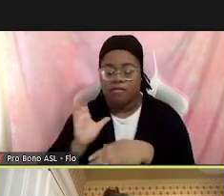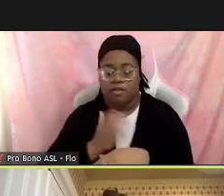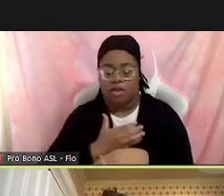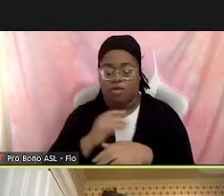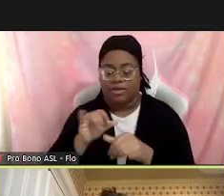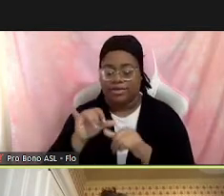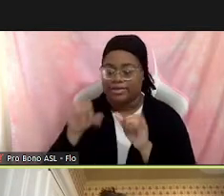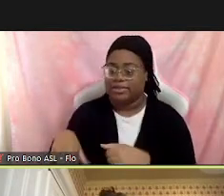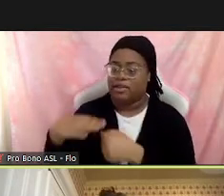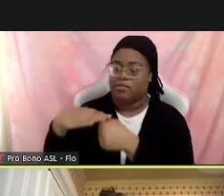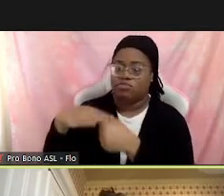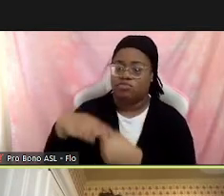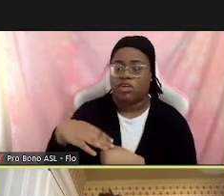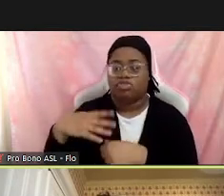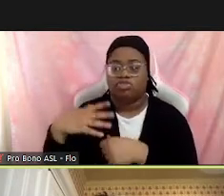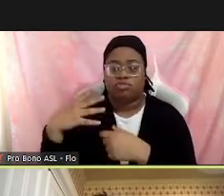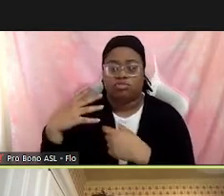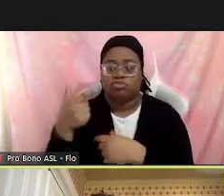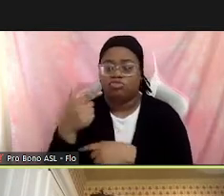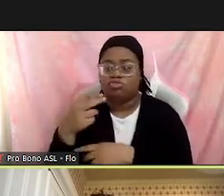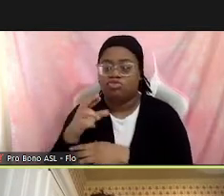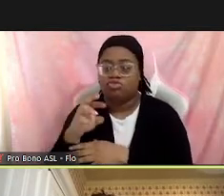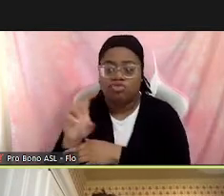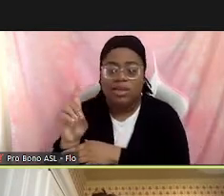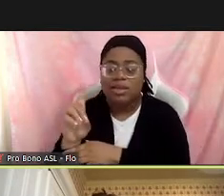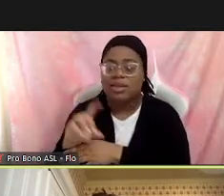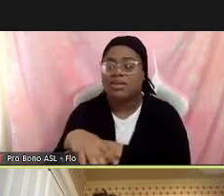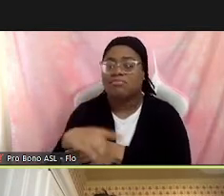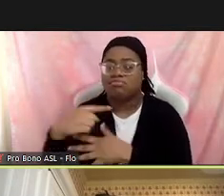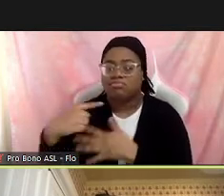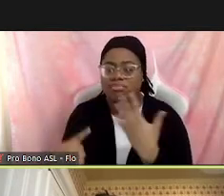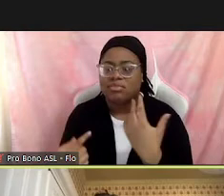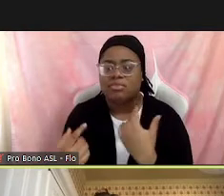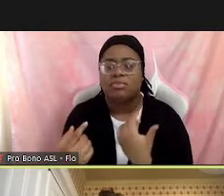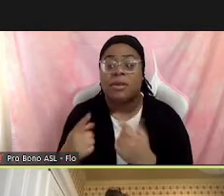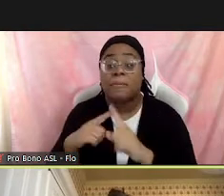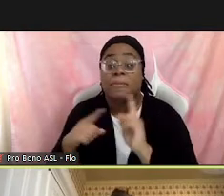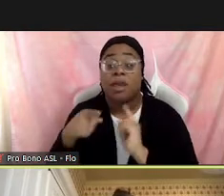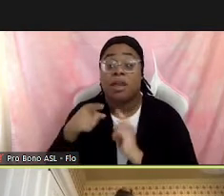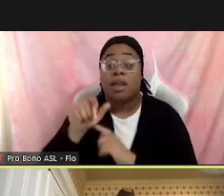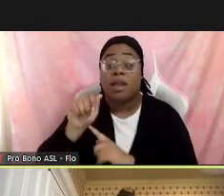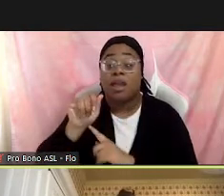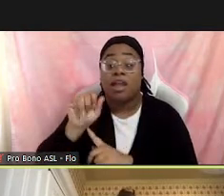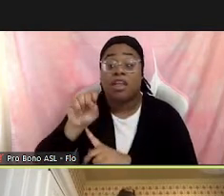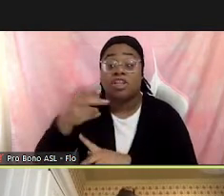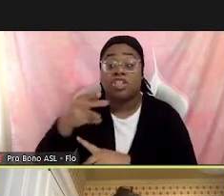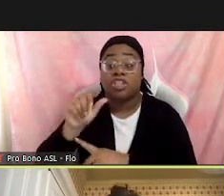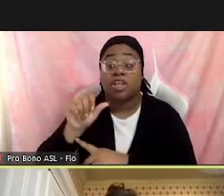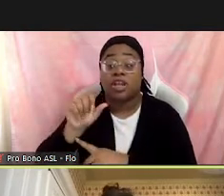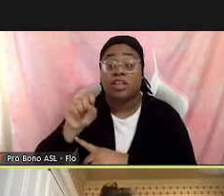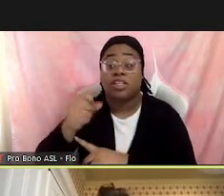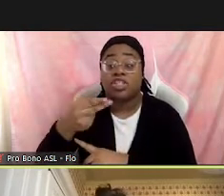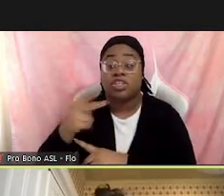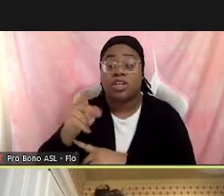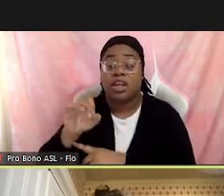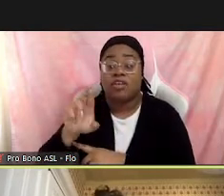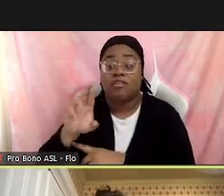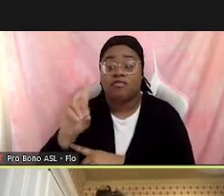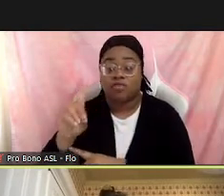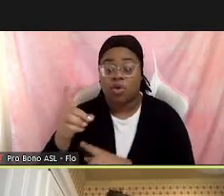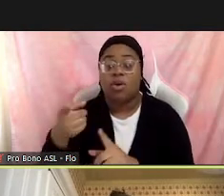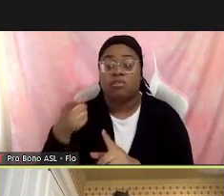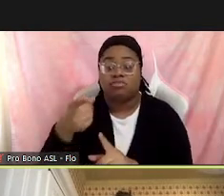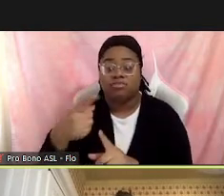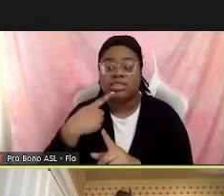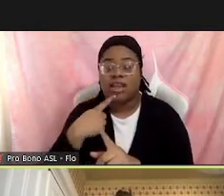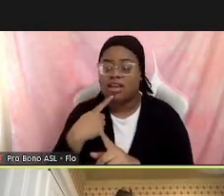extraction, and greed. But as Aisha Schillingford of Intelligent Mischief has said, if we can't dream it, we